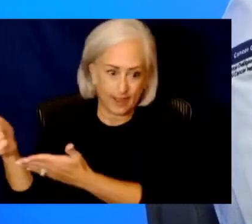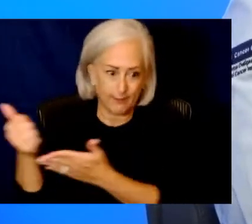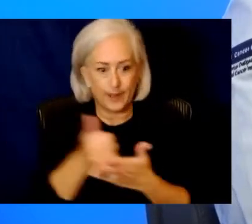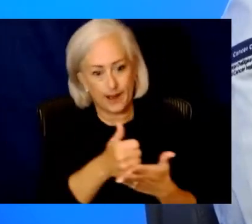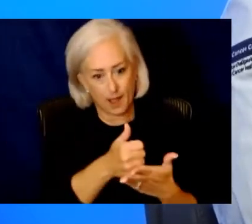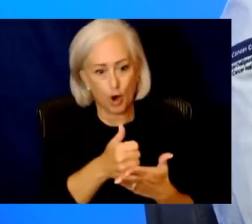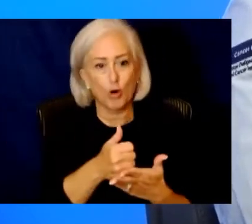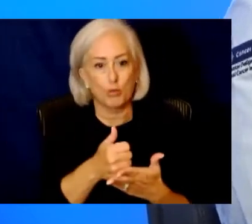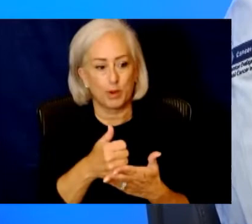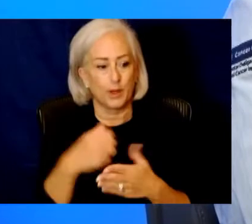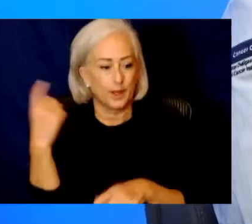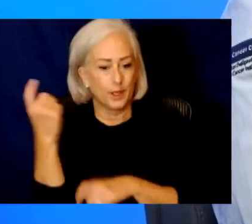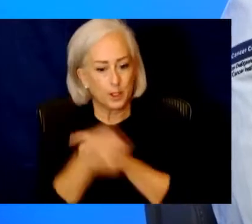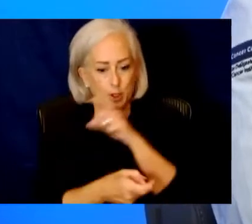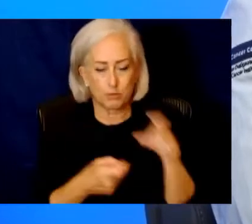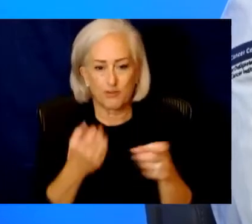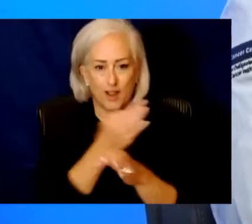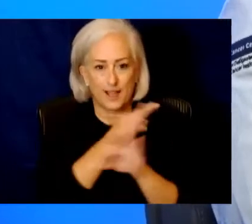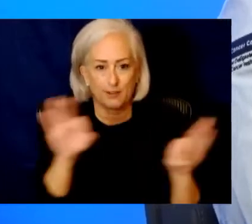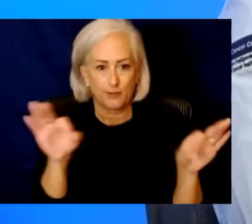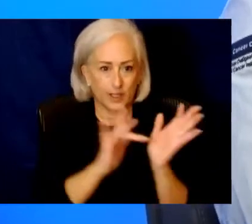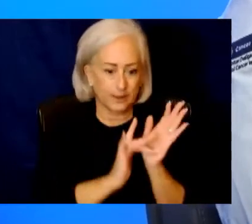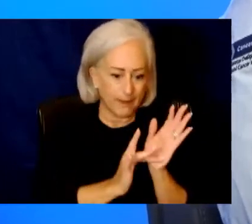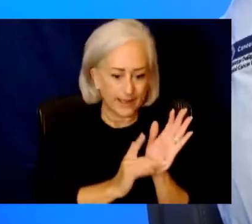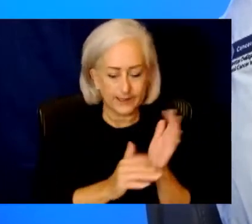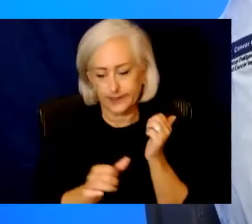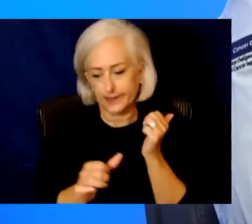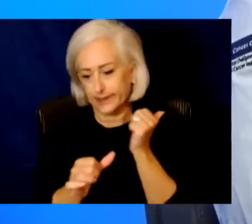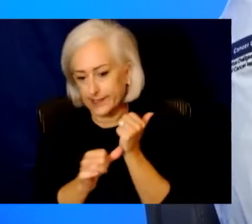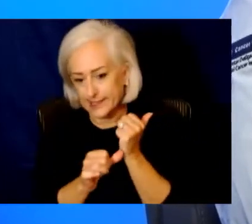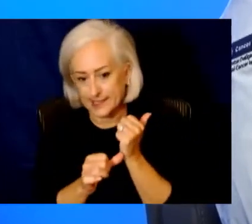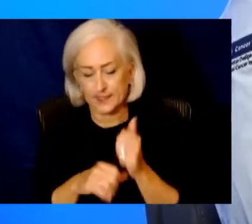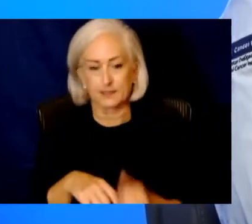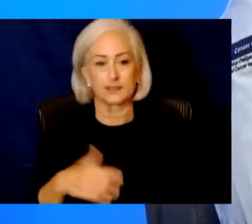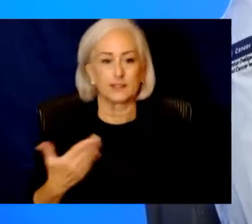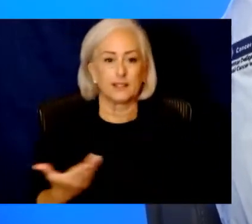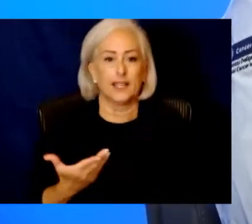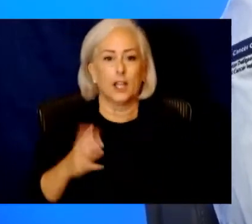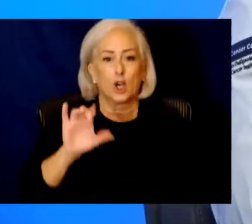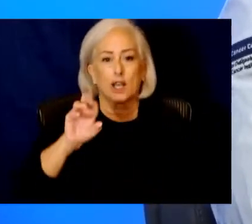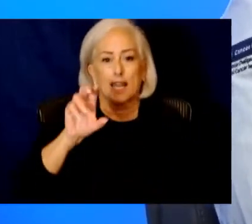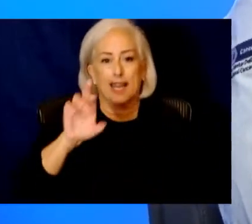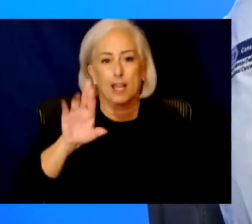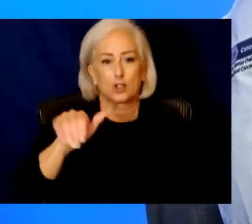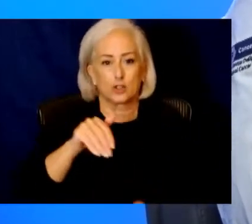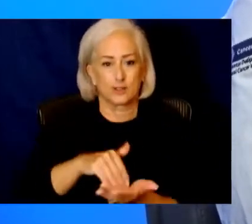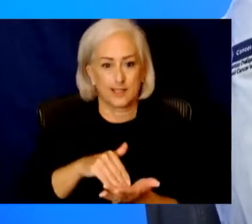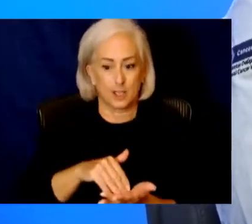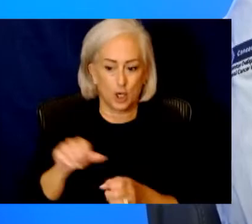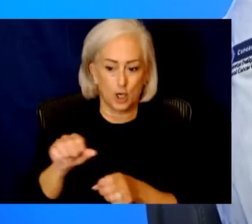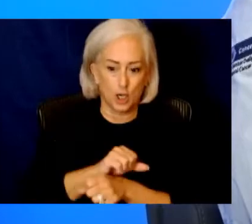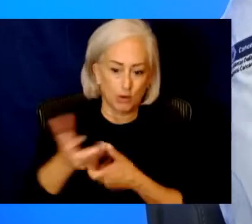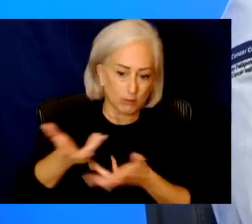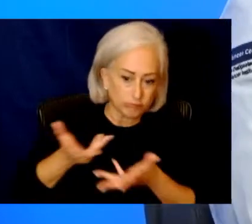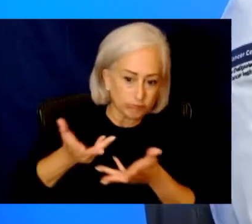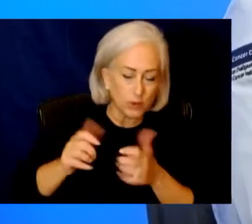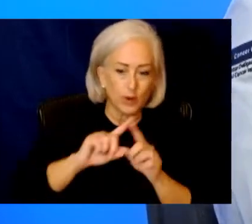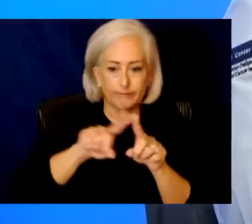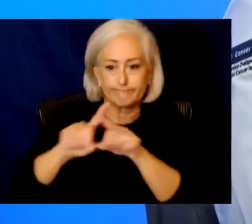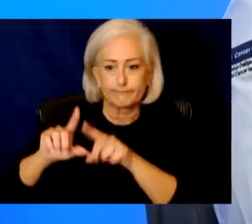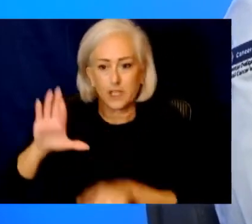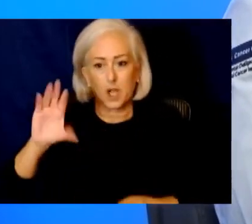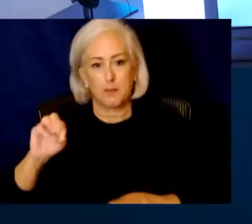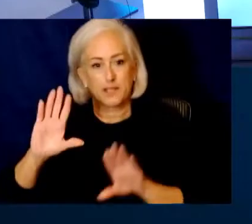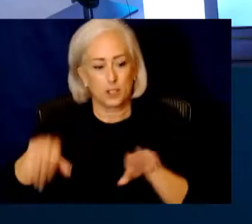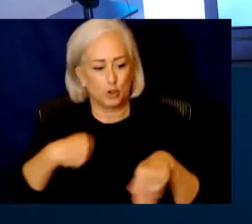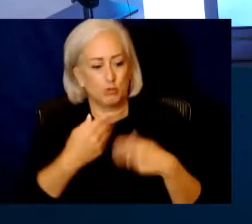free drug and assistance, and we've at the Cancer Center have worked with multiple companies to provide that for some of